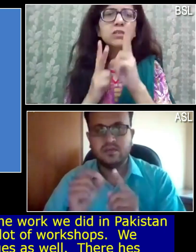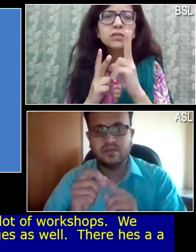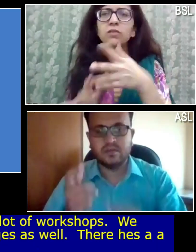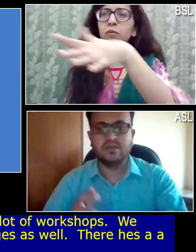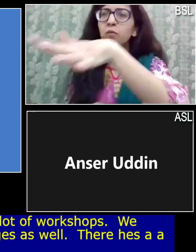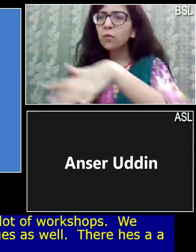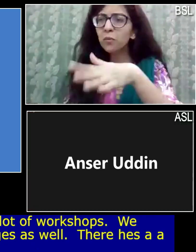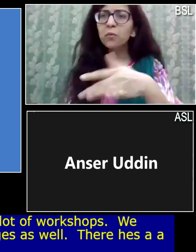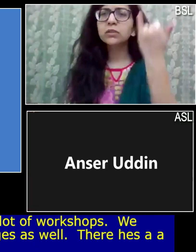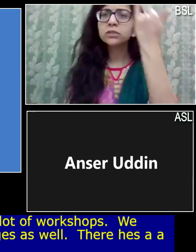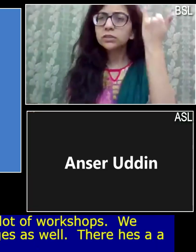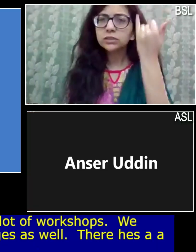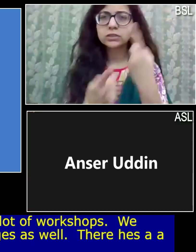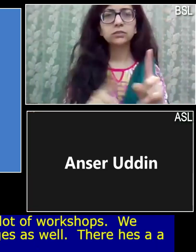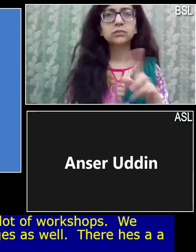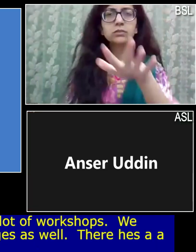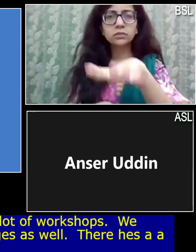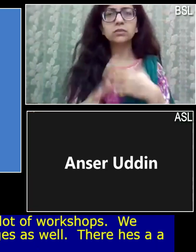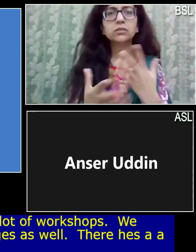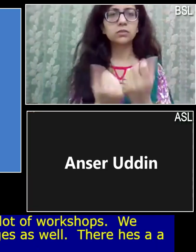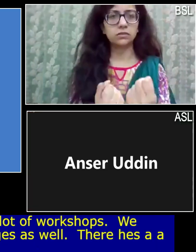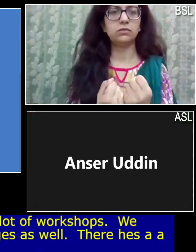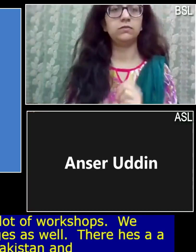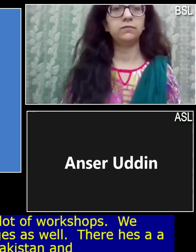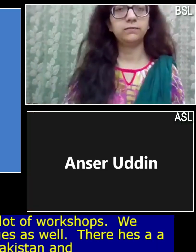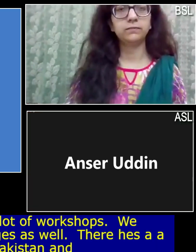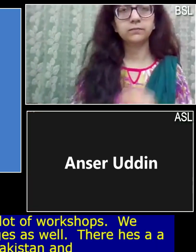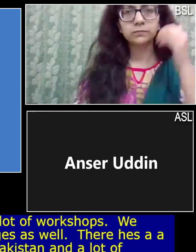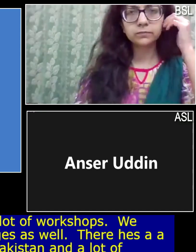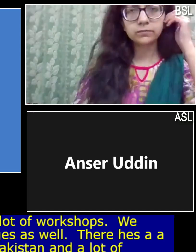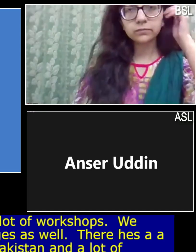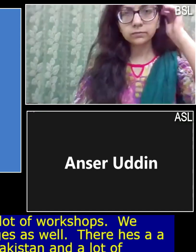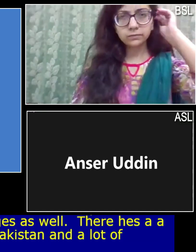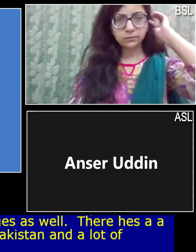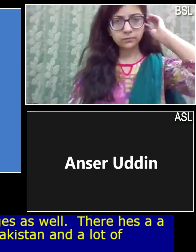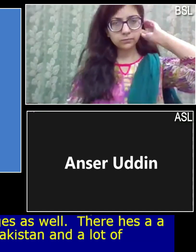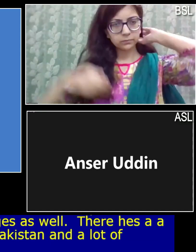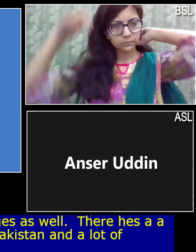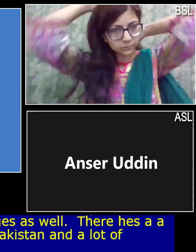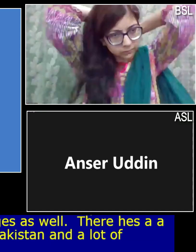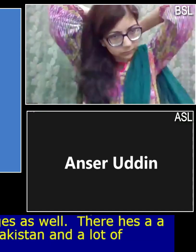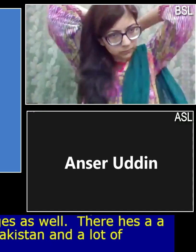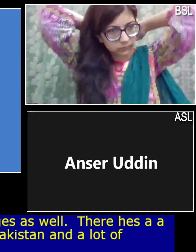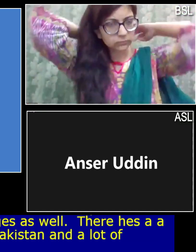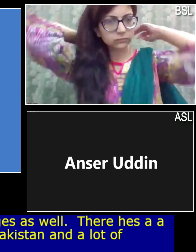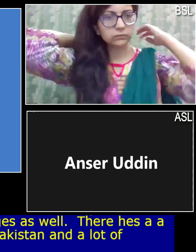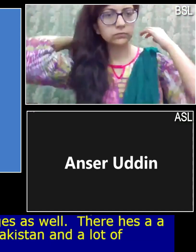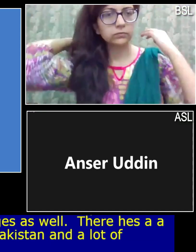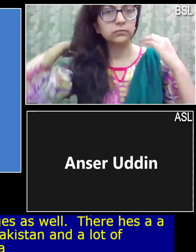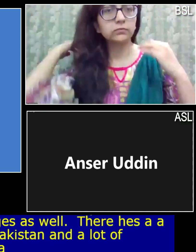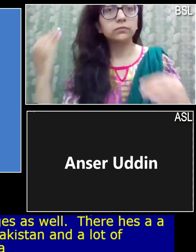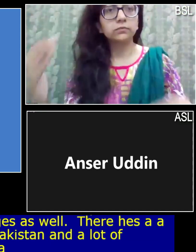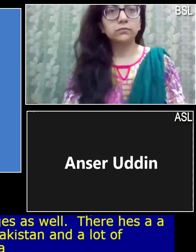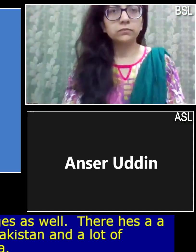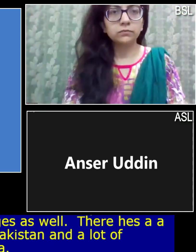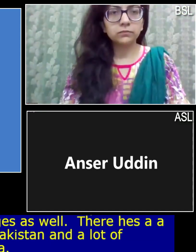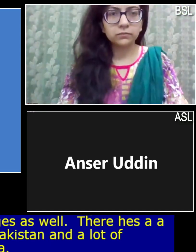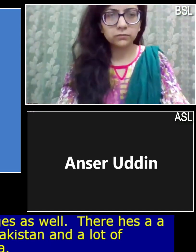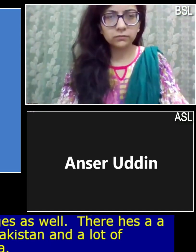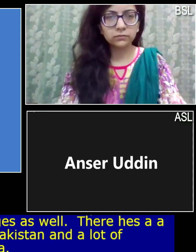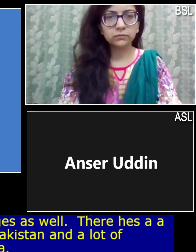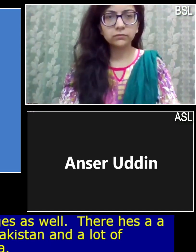countries, especially in South Asia, I would say, because this is a common factor in a lot of South Asian. We are a huge population, and a huge